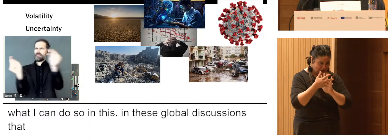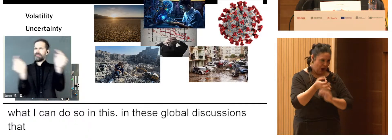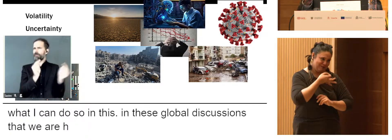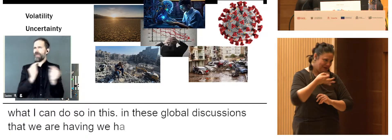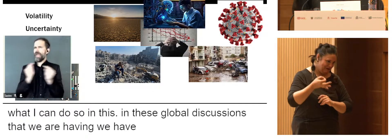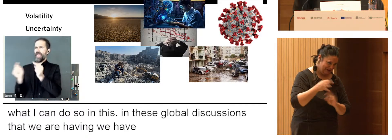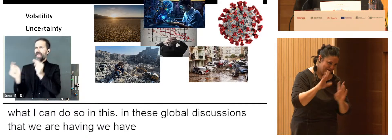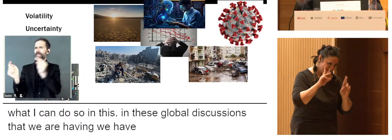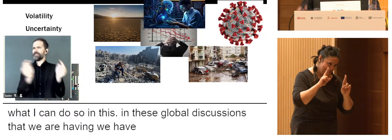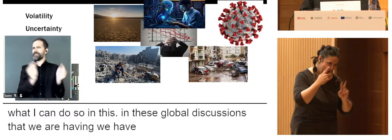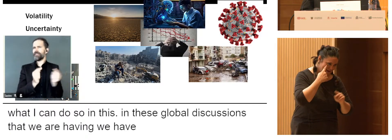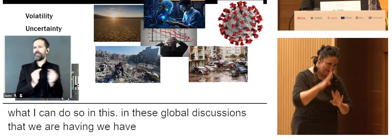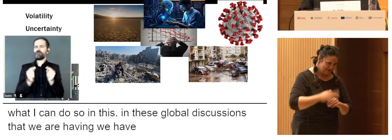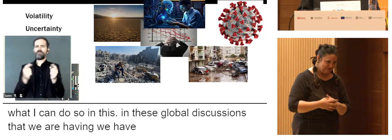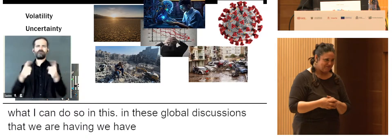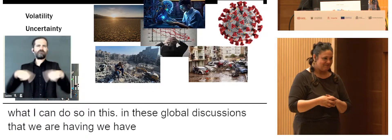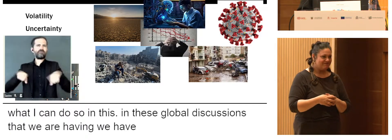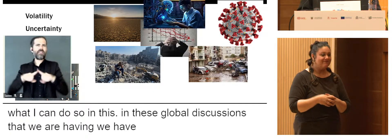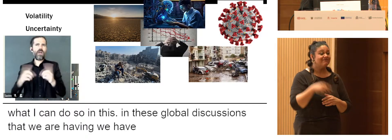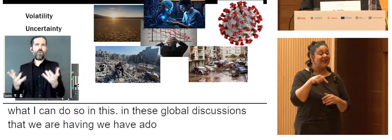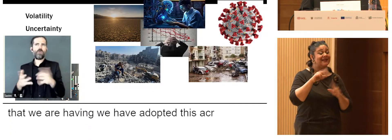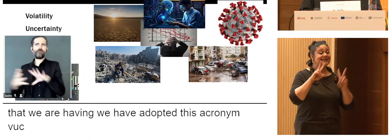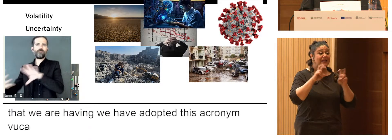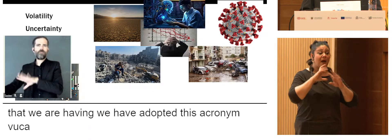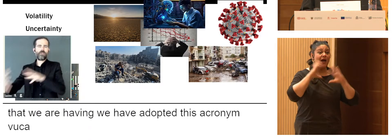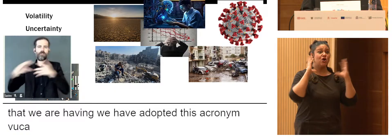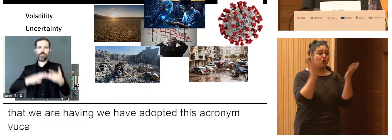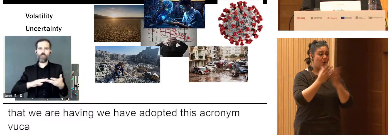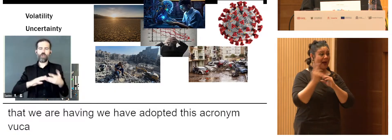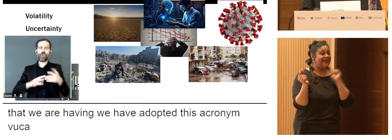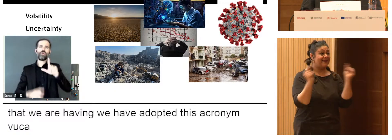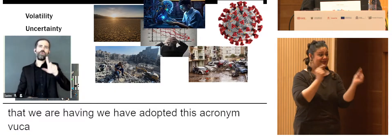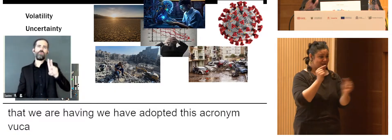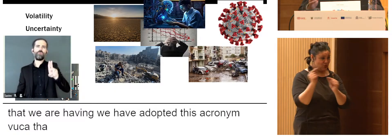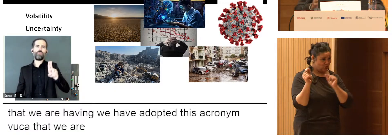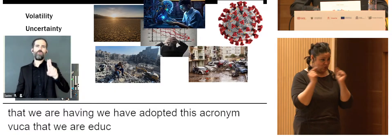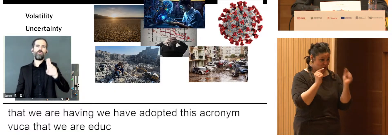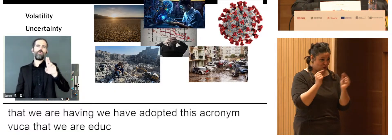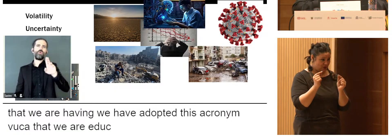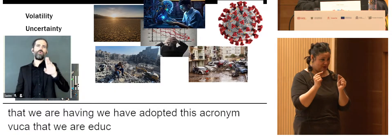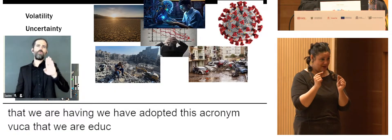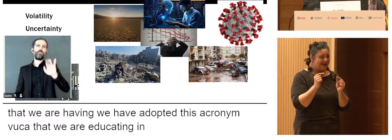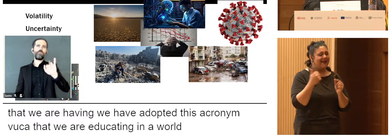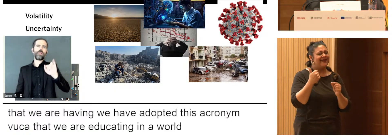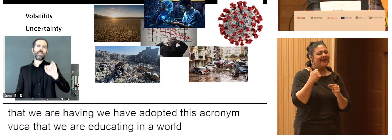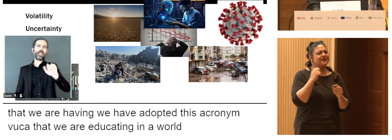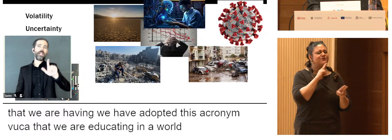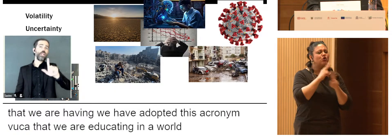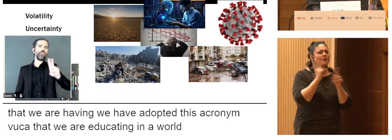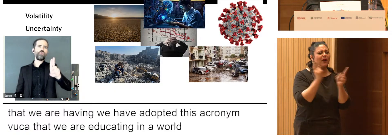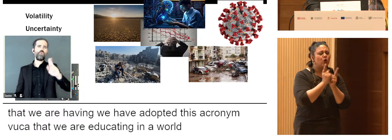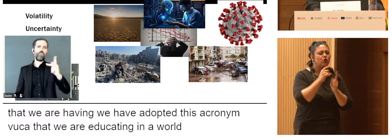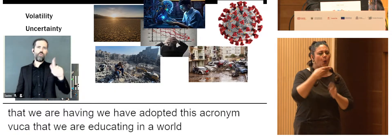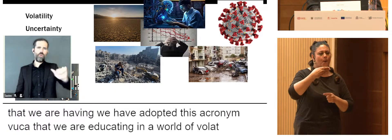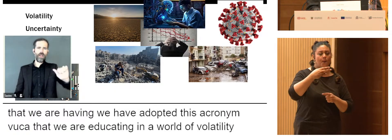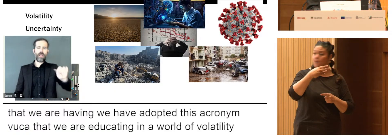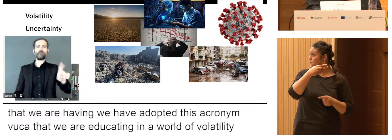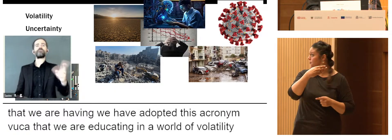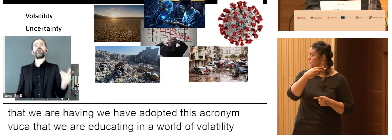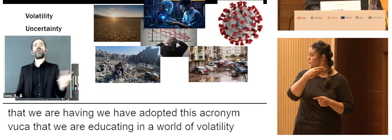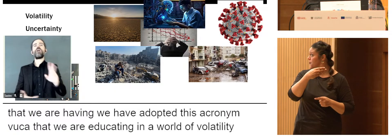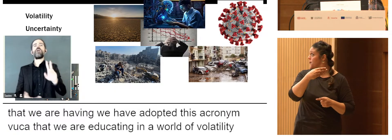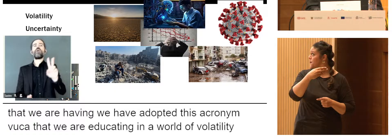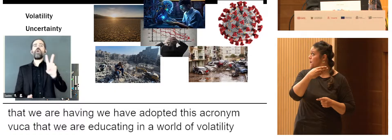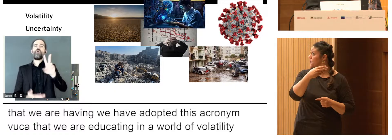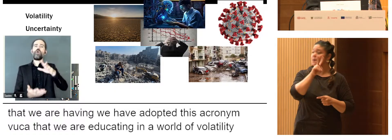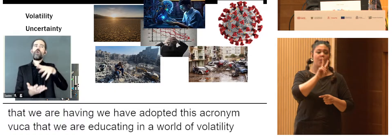have adopted this acronym, VUCA, that we are educating in a world of volatility,